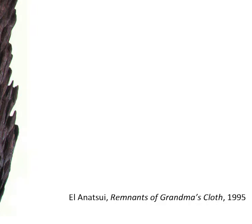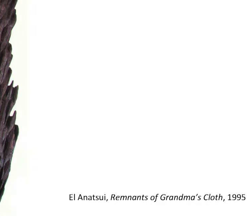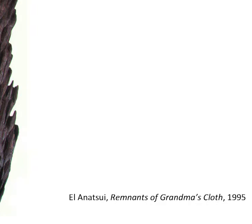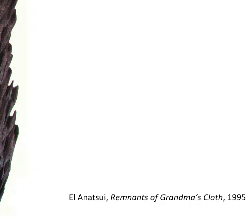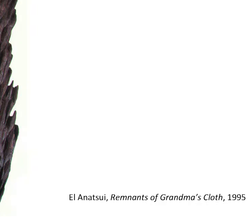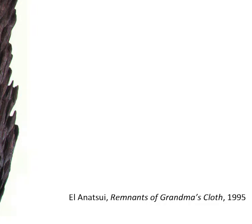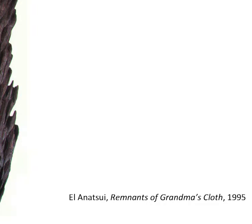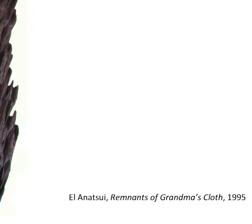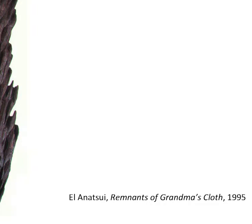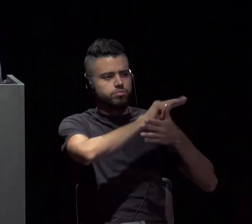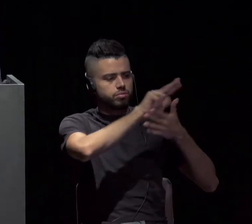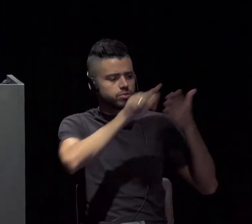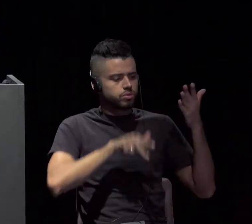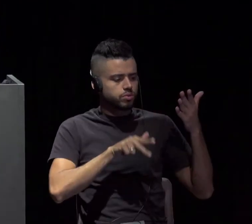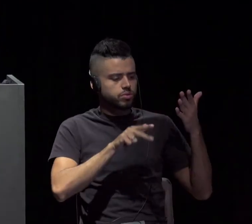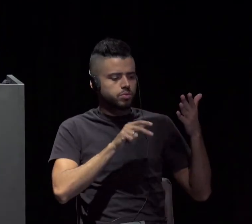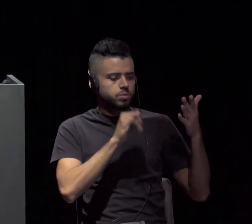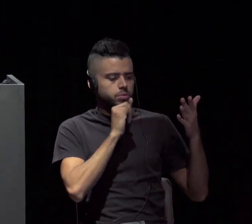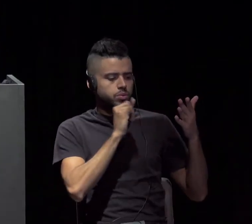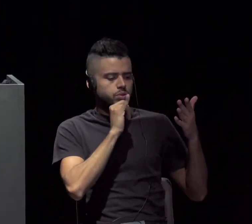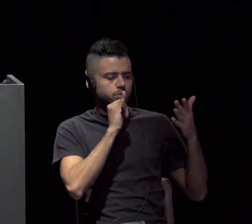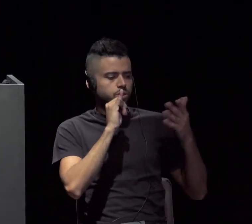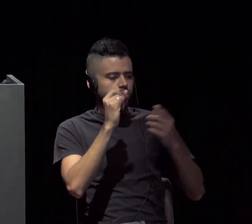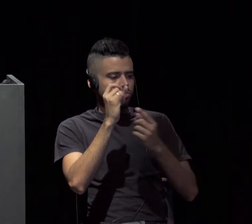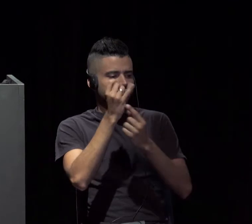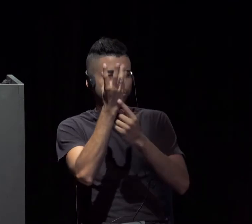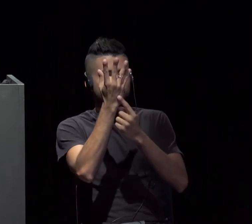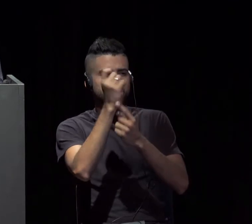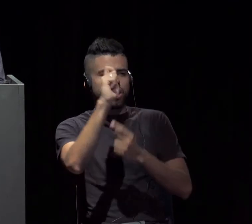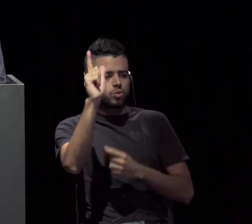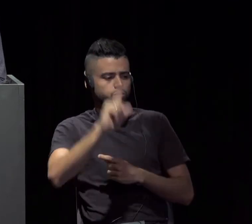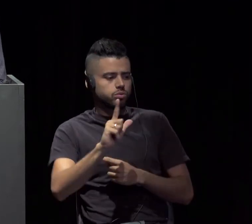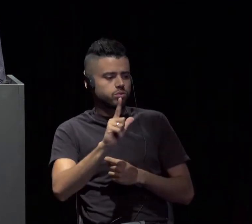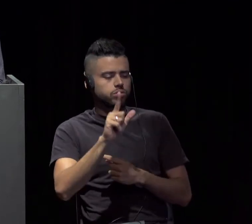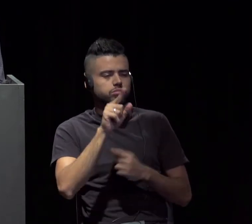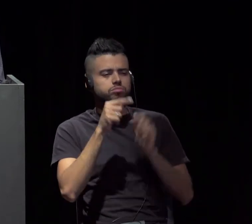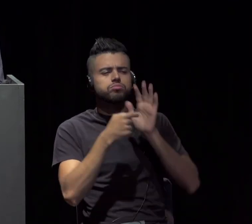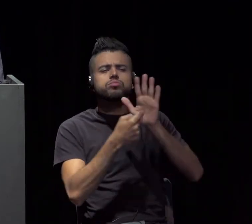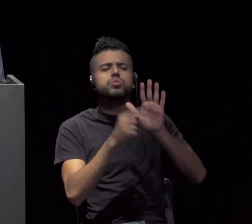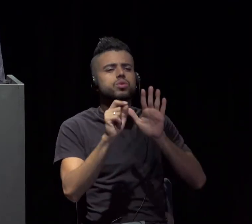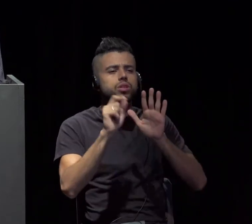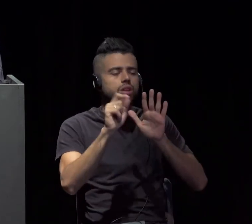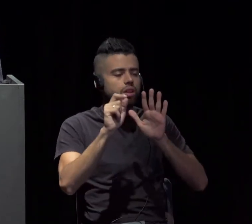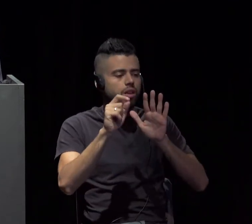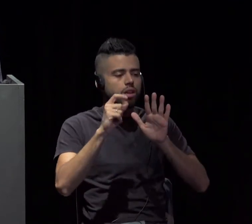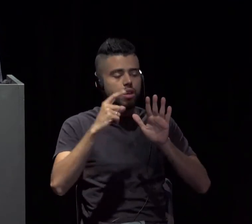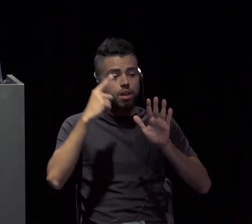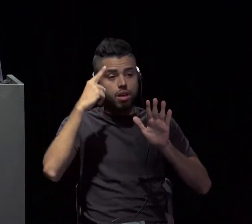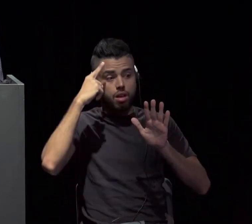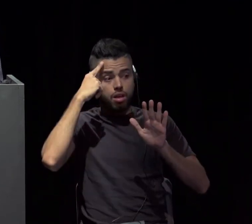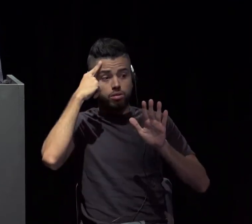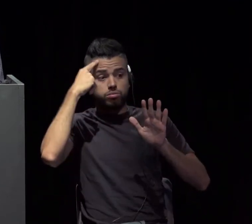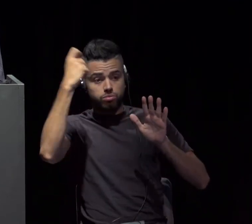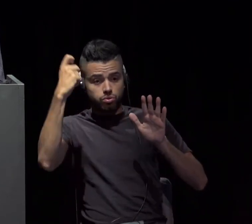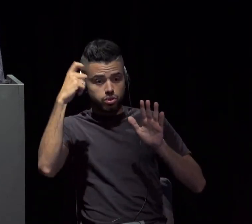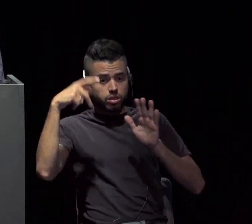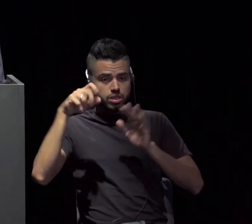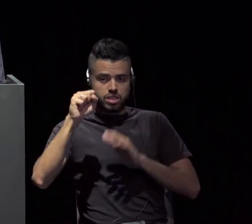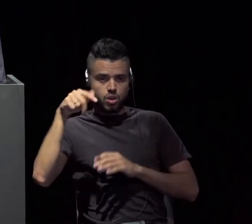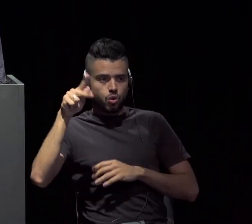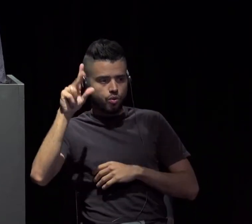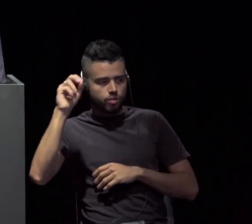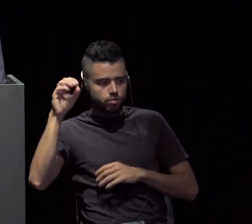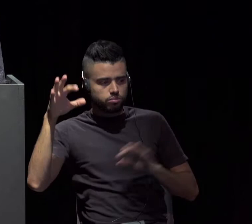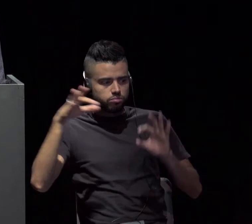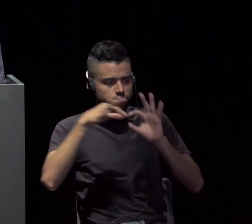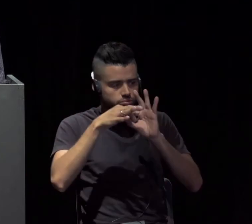the conjunction of the Sankofa ideology and experimental rigor came to full elaboration. A chance encounter with